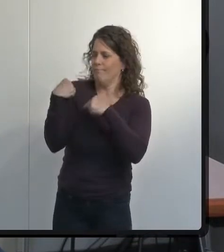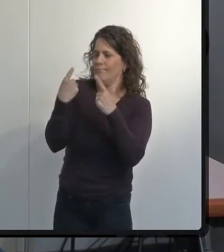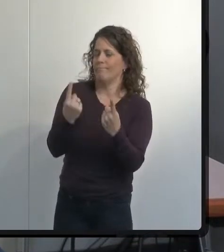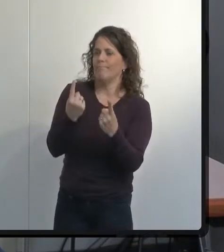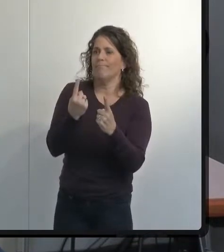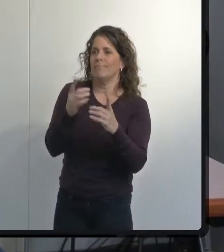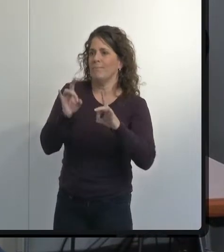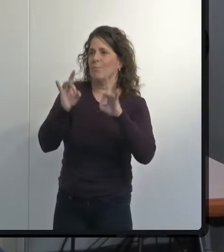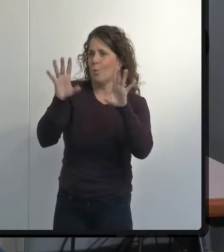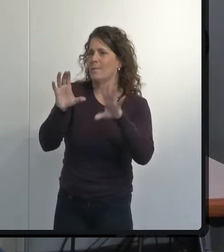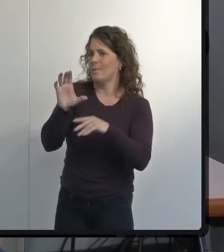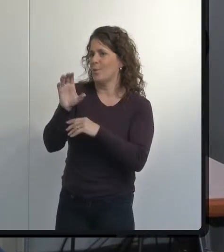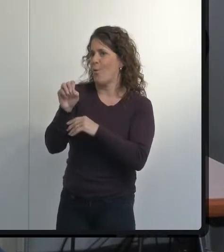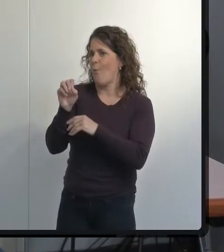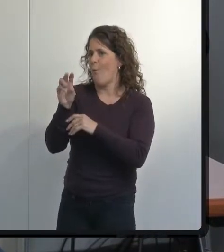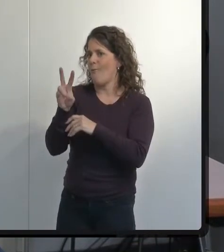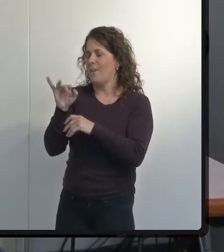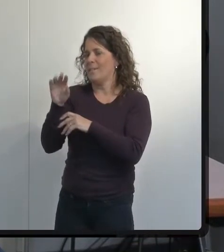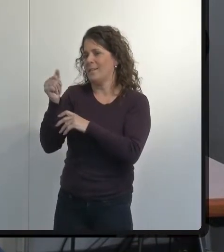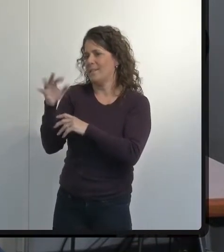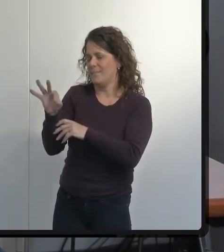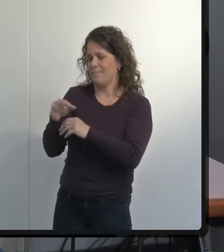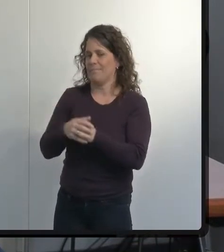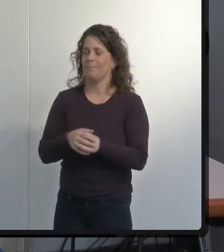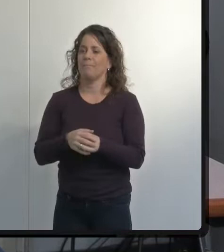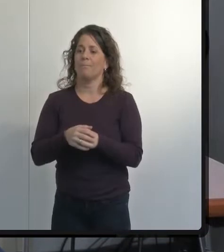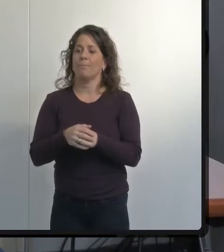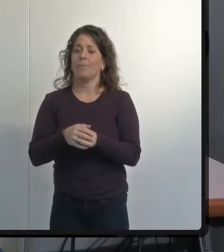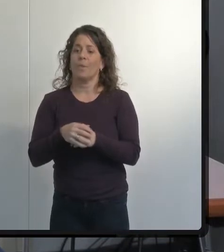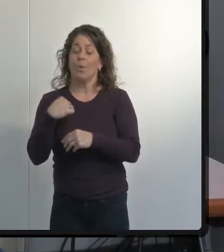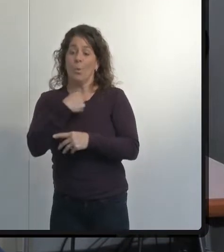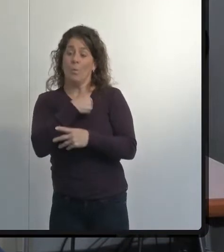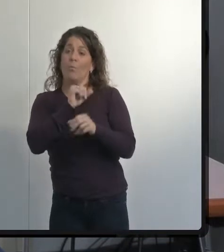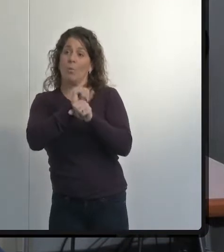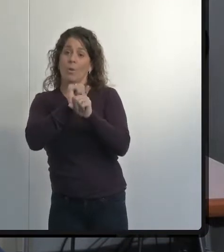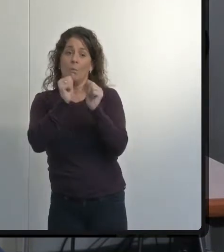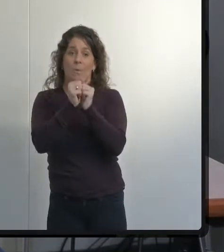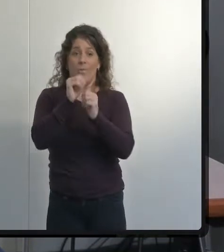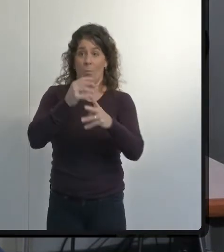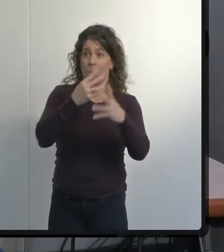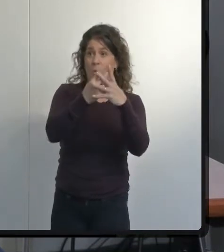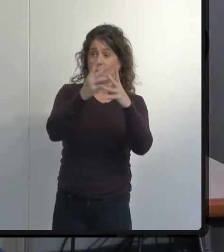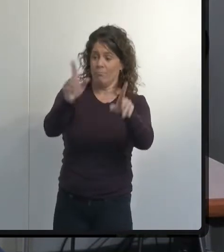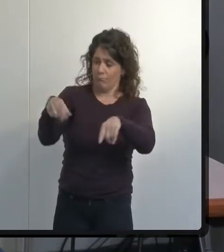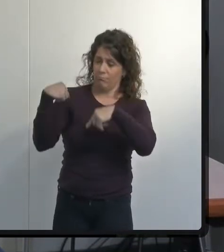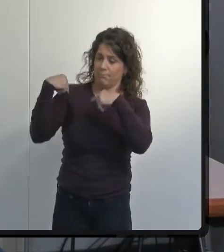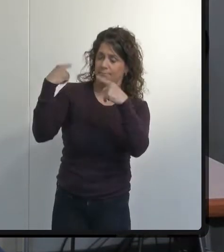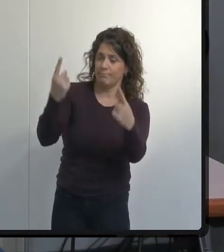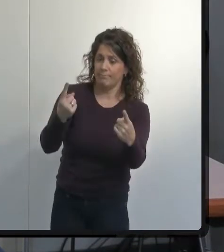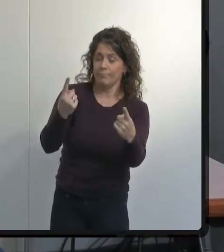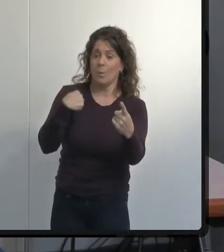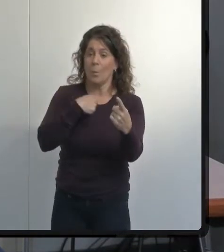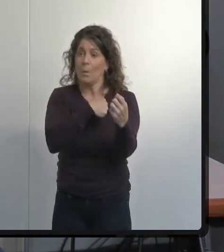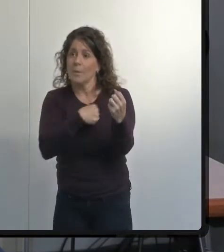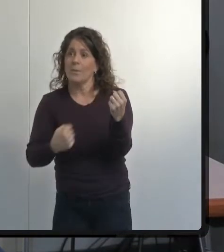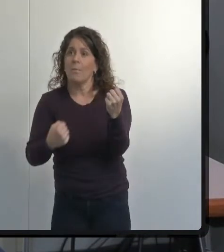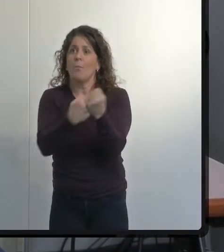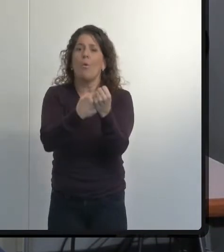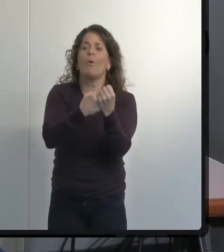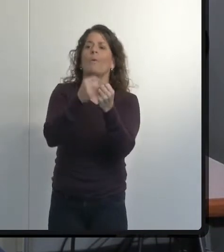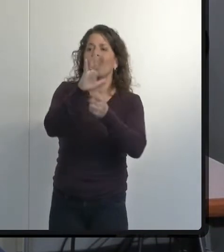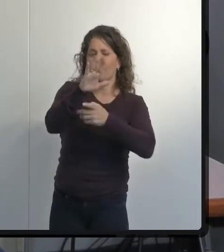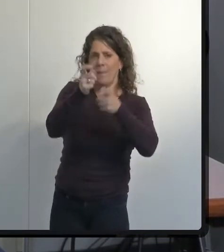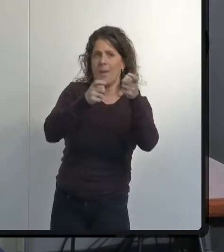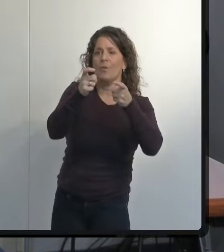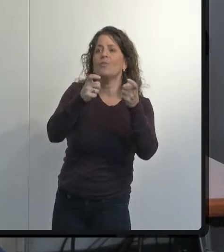pandemic. Public Health has been working with the prison on this challenge all along the way. We are supporting the Bureau of Prisons' management of